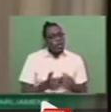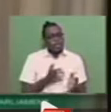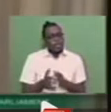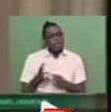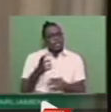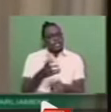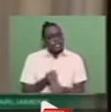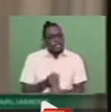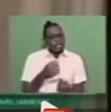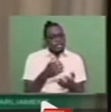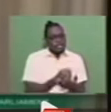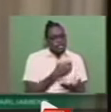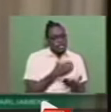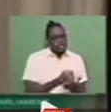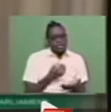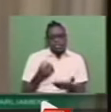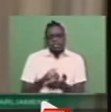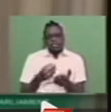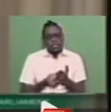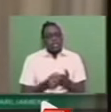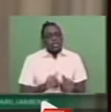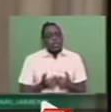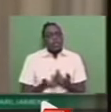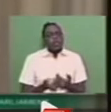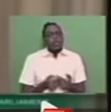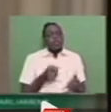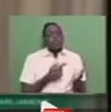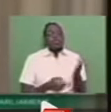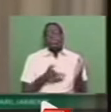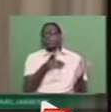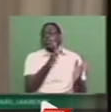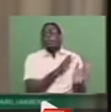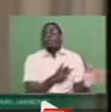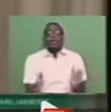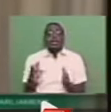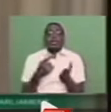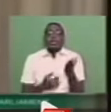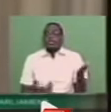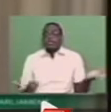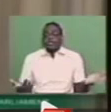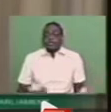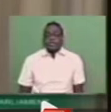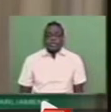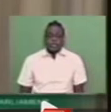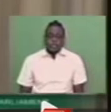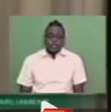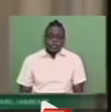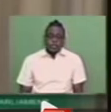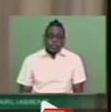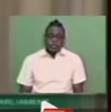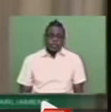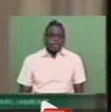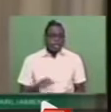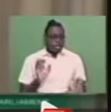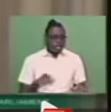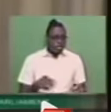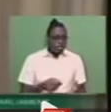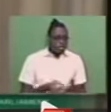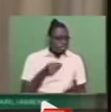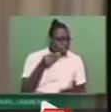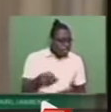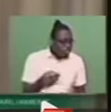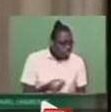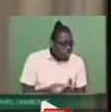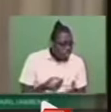formed? What is the plan? Will dealers be able to buy directly from Parafuel or directly on the open